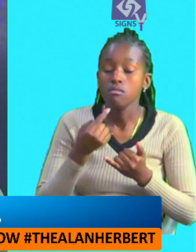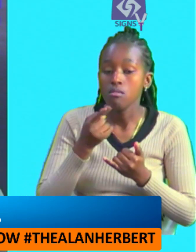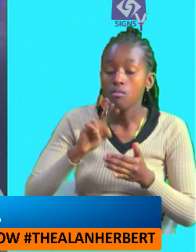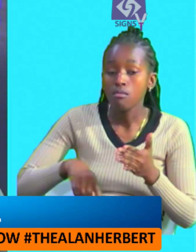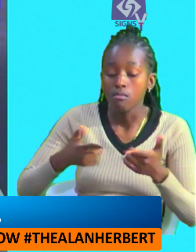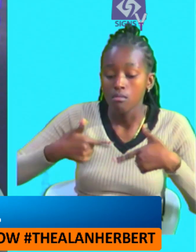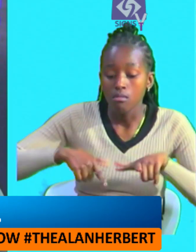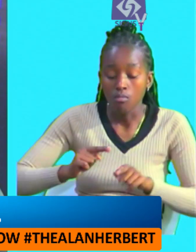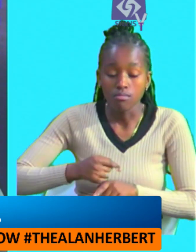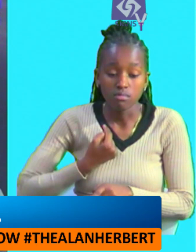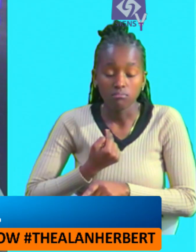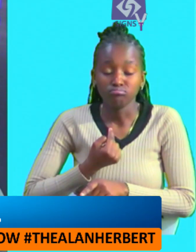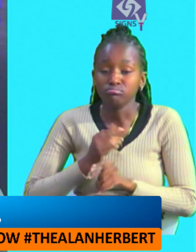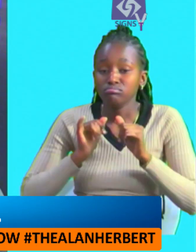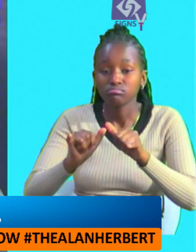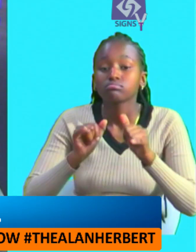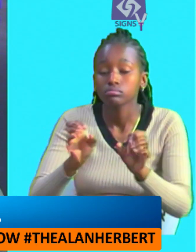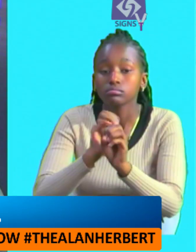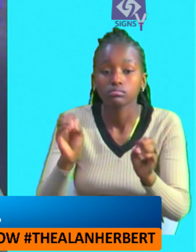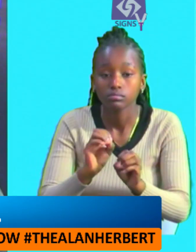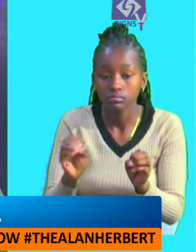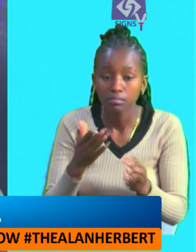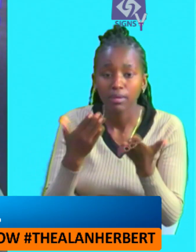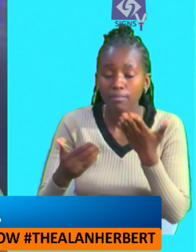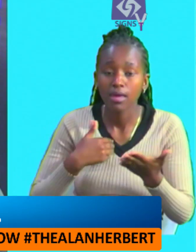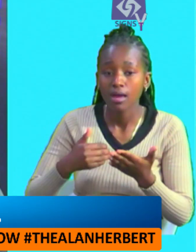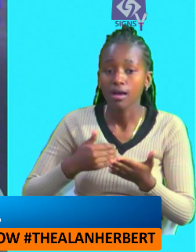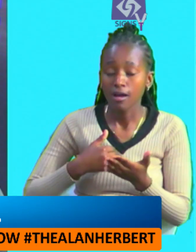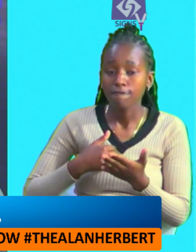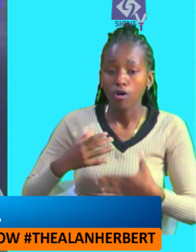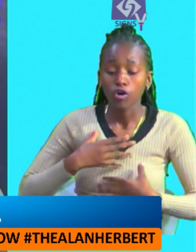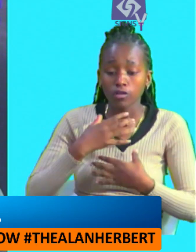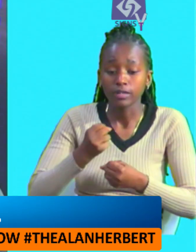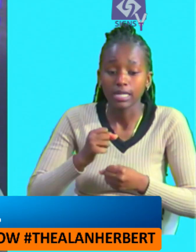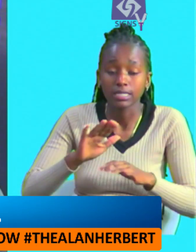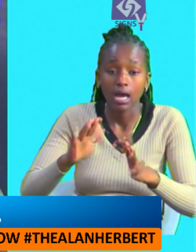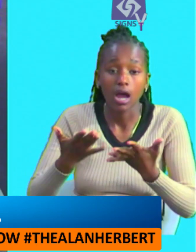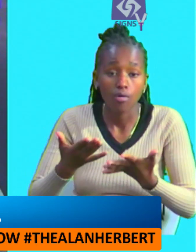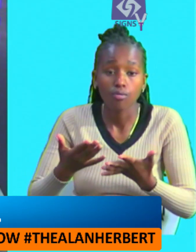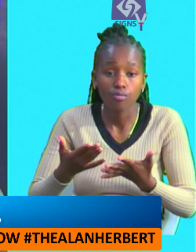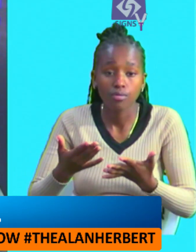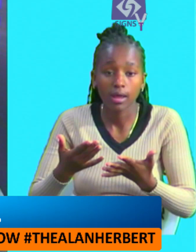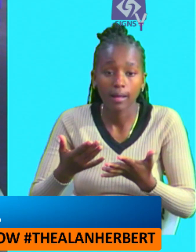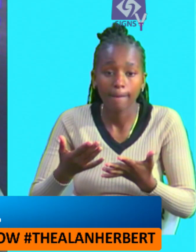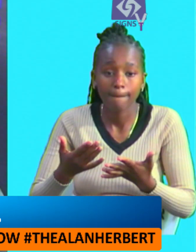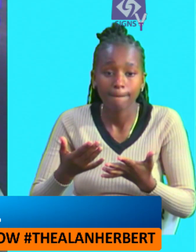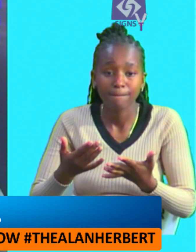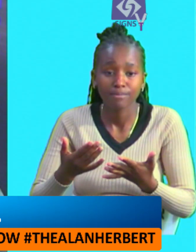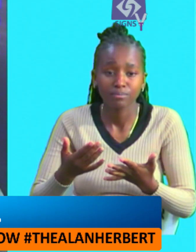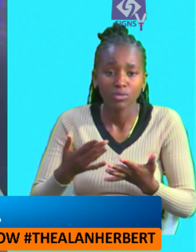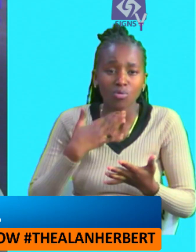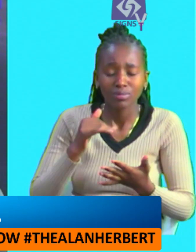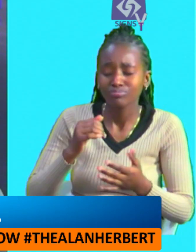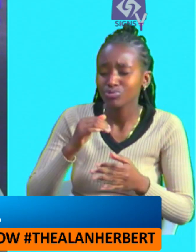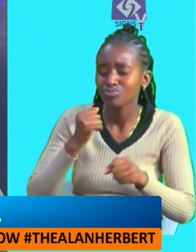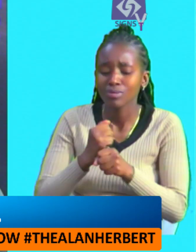In simple terms, acha kujikazia sana. Kama mimi ni huyo msee. Mimi ni msee wa kama ni